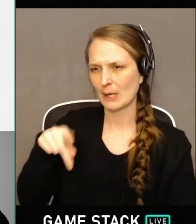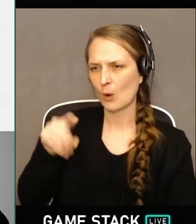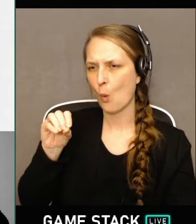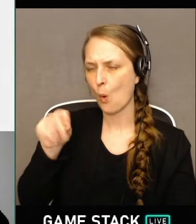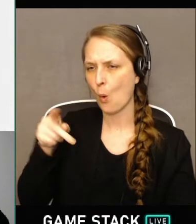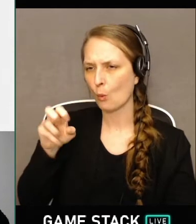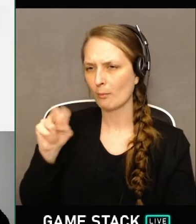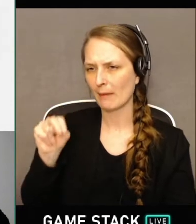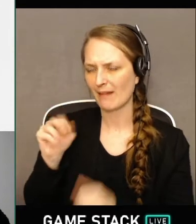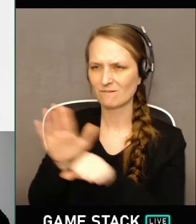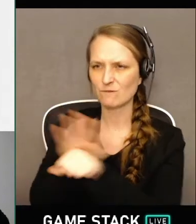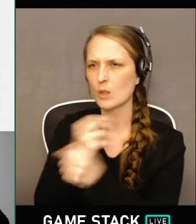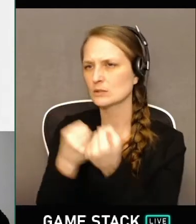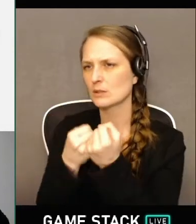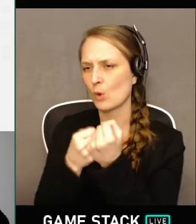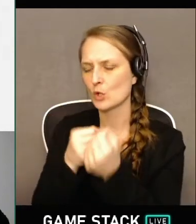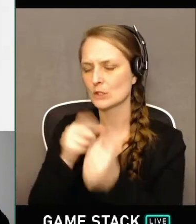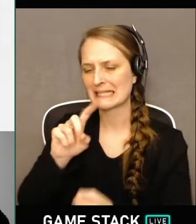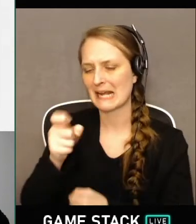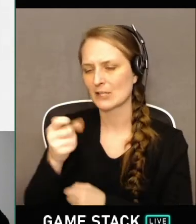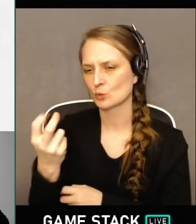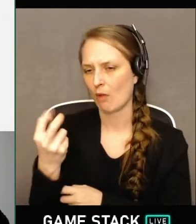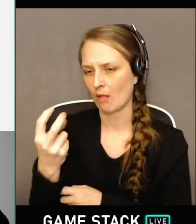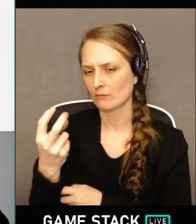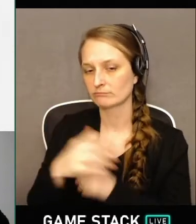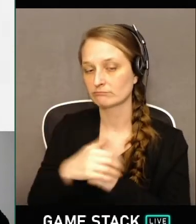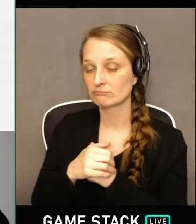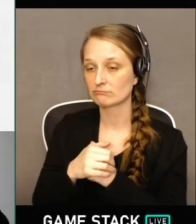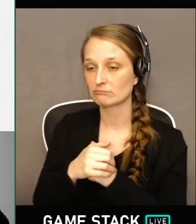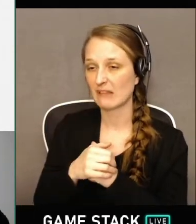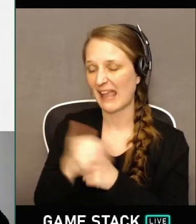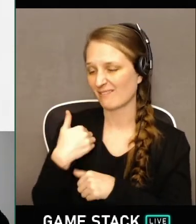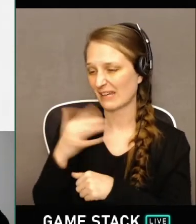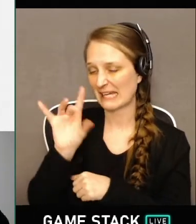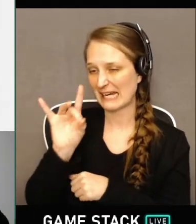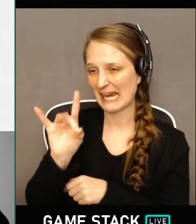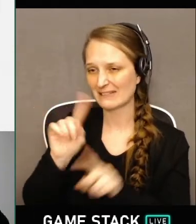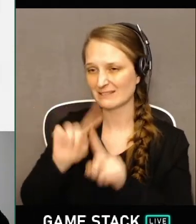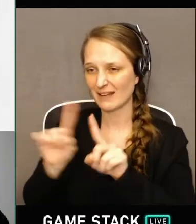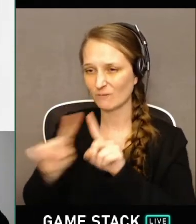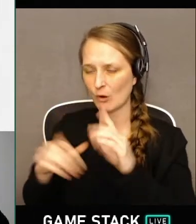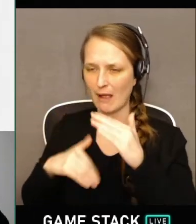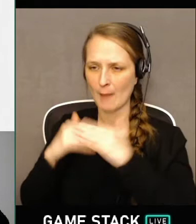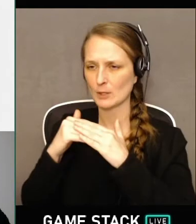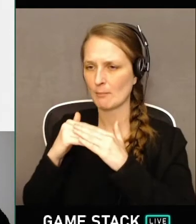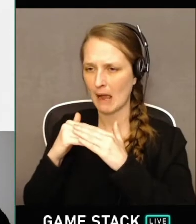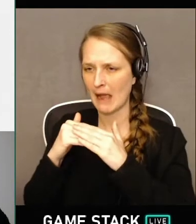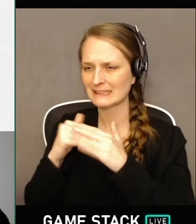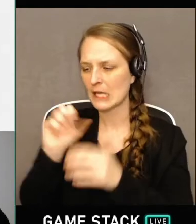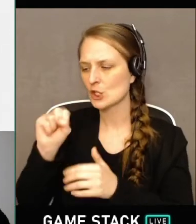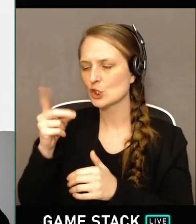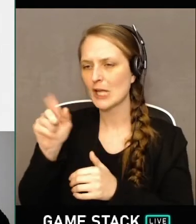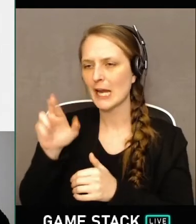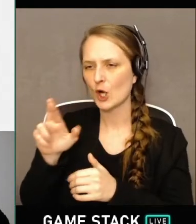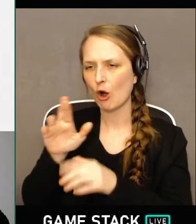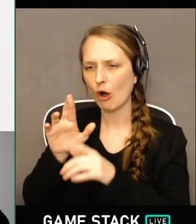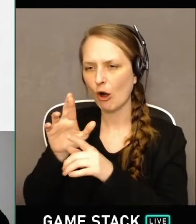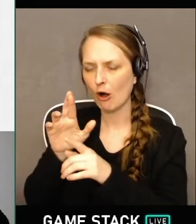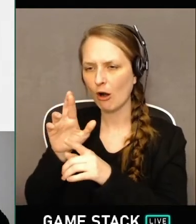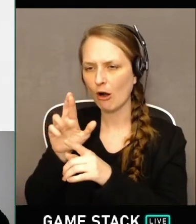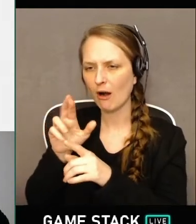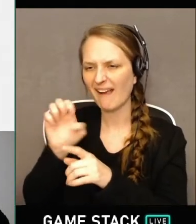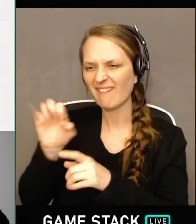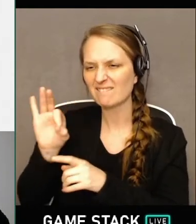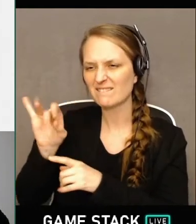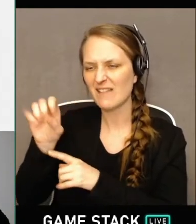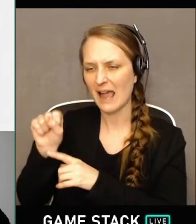12. FidelityFX currently includes 8 different highly optimized shader-based effects that can help add visual wonder to